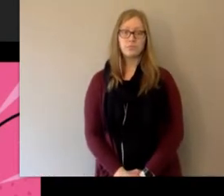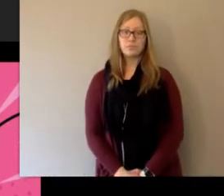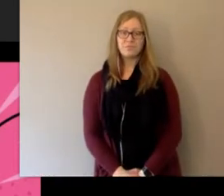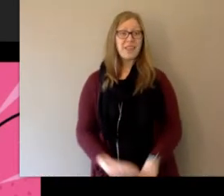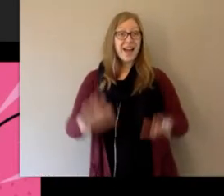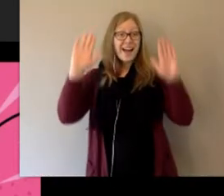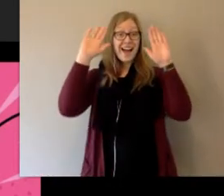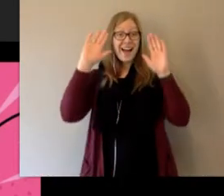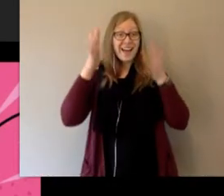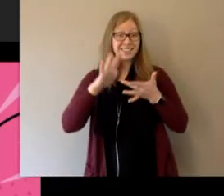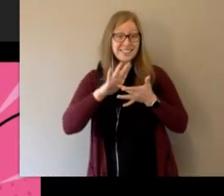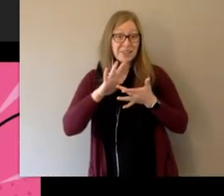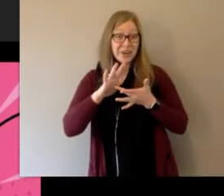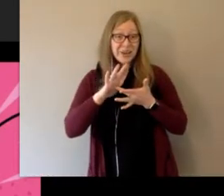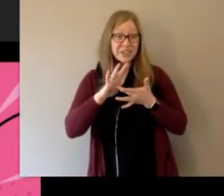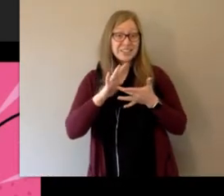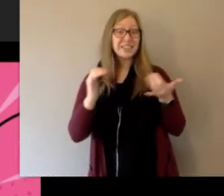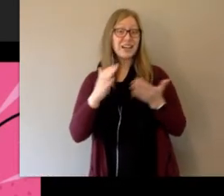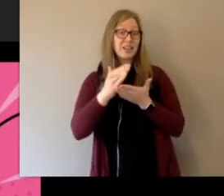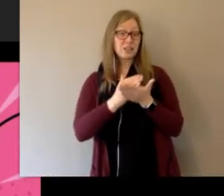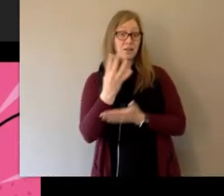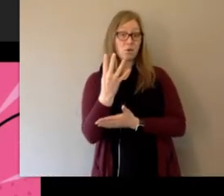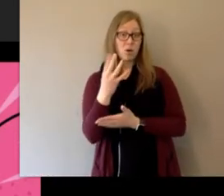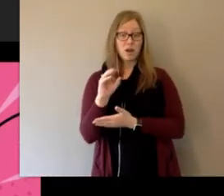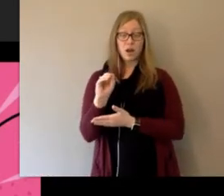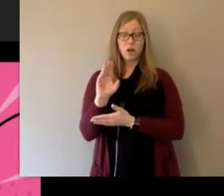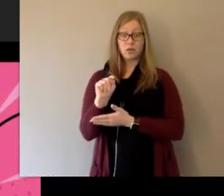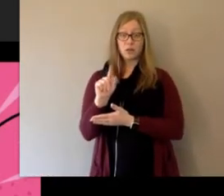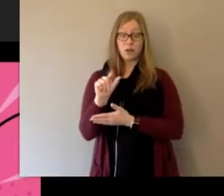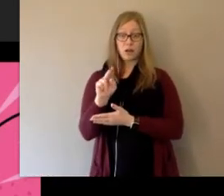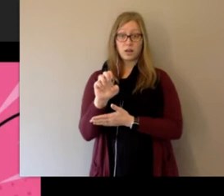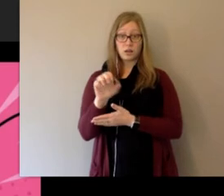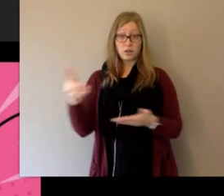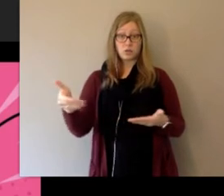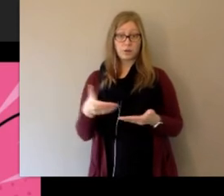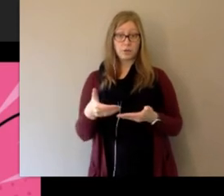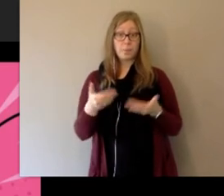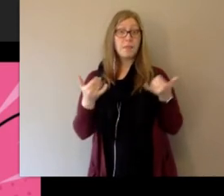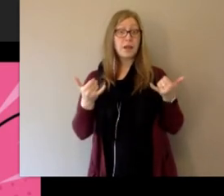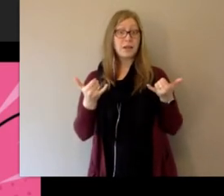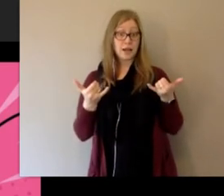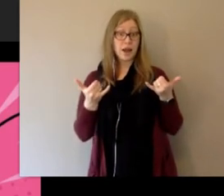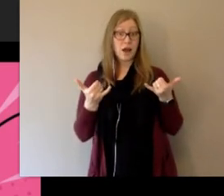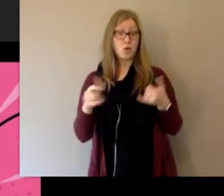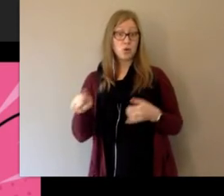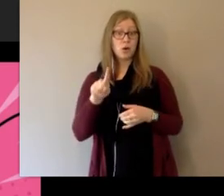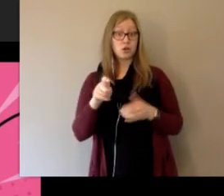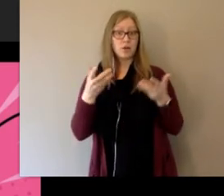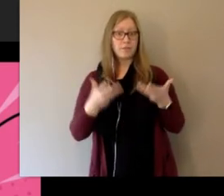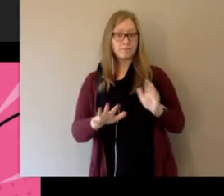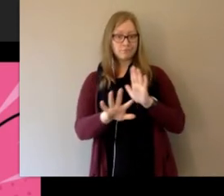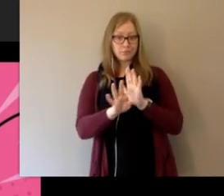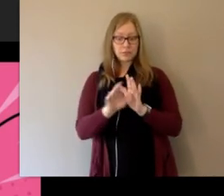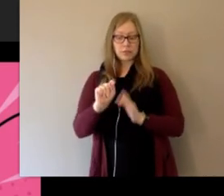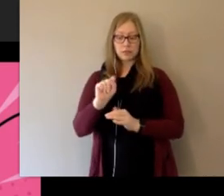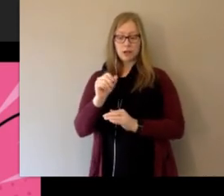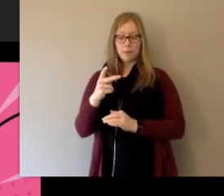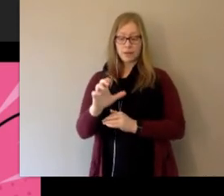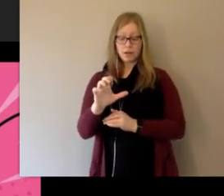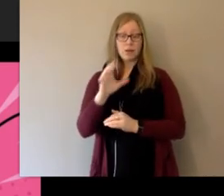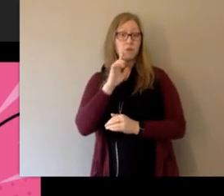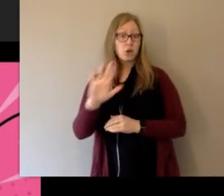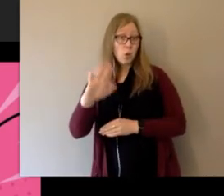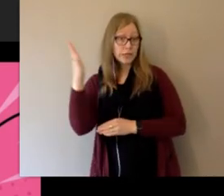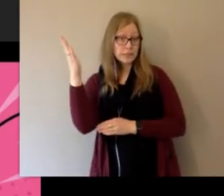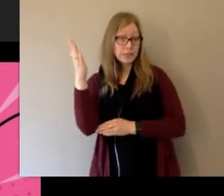Hi 10th graders! Today is lesson number 4, Outline Introduction. At this point in our unit, you should have your topic chosen for your argument